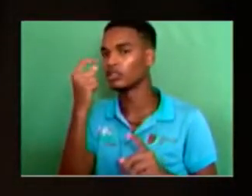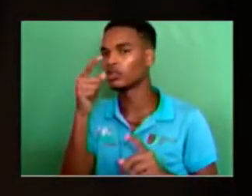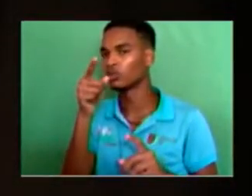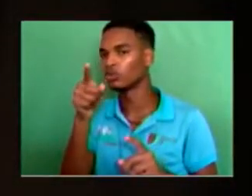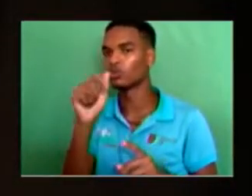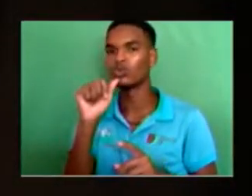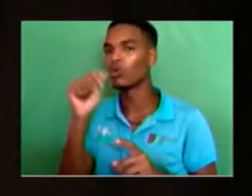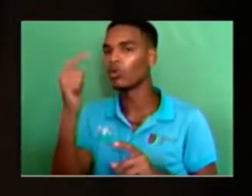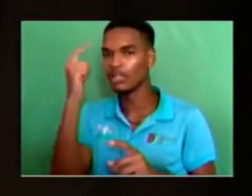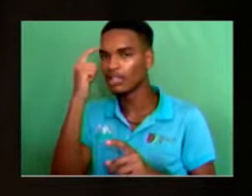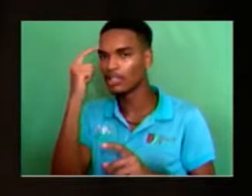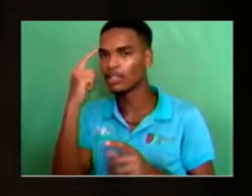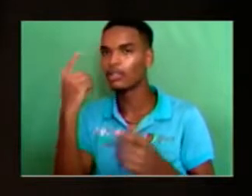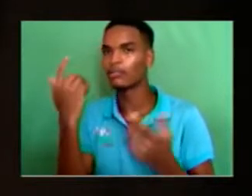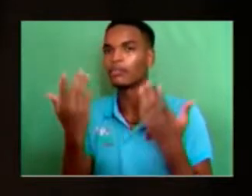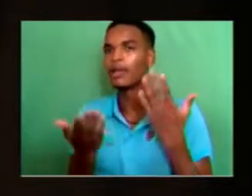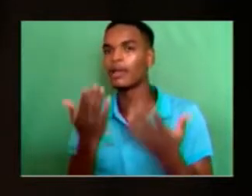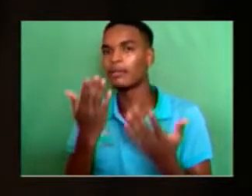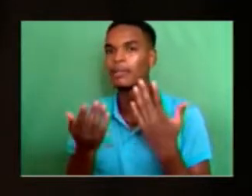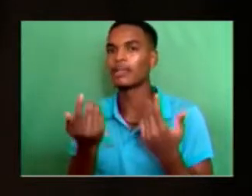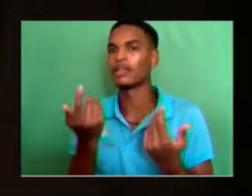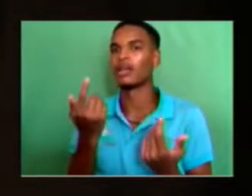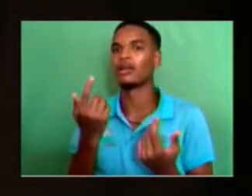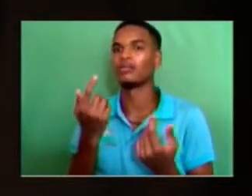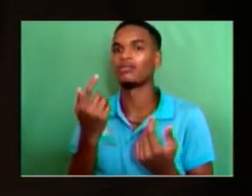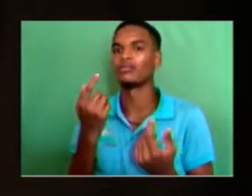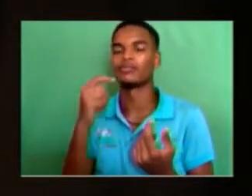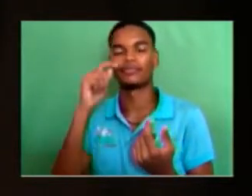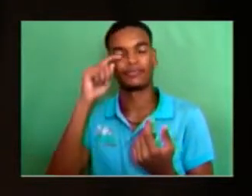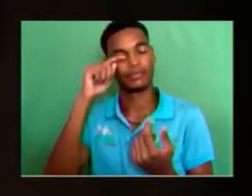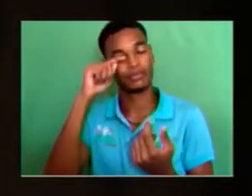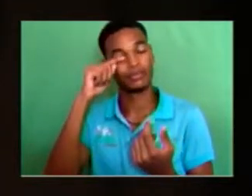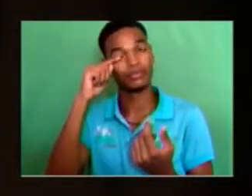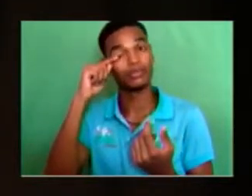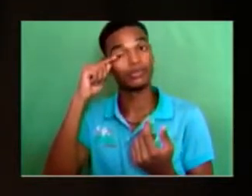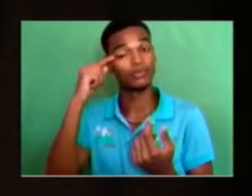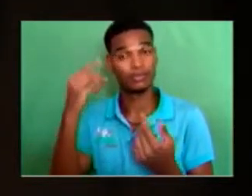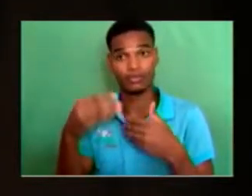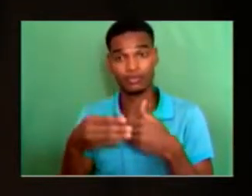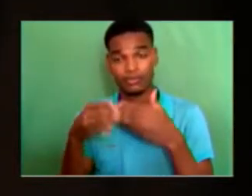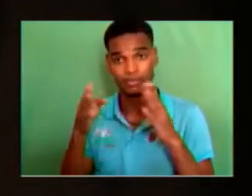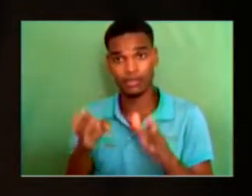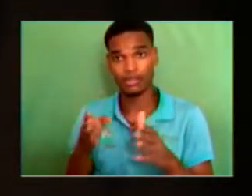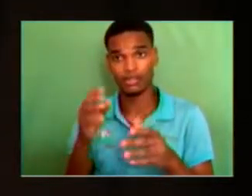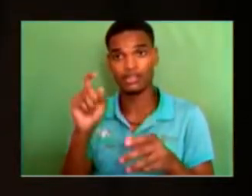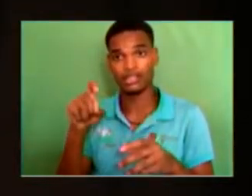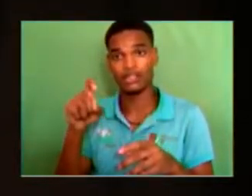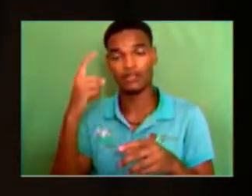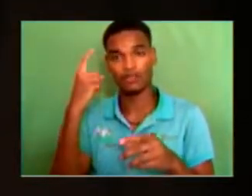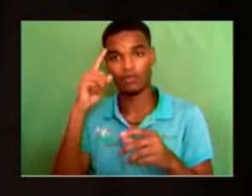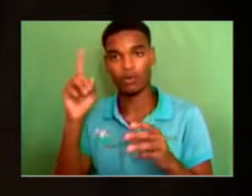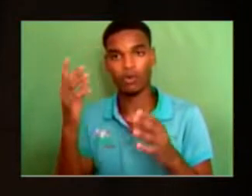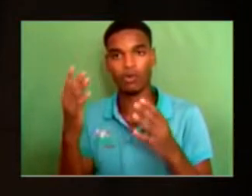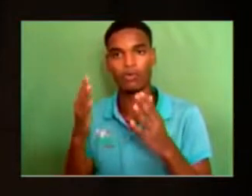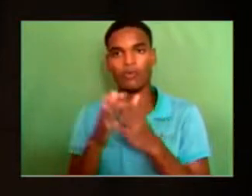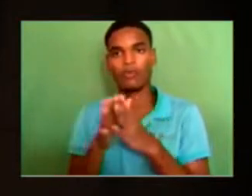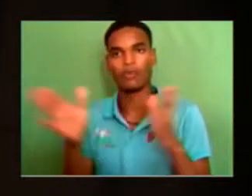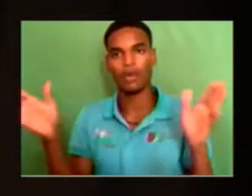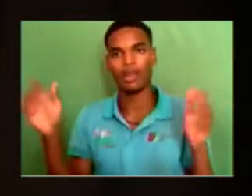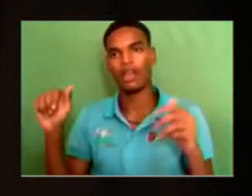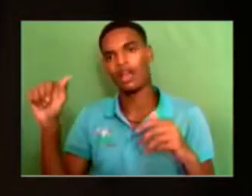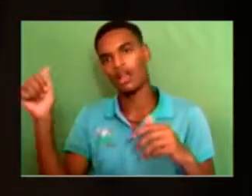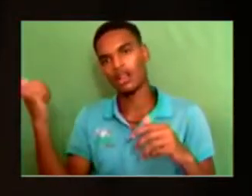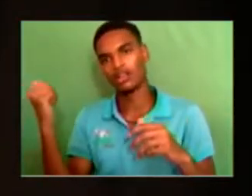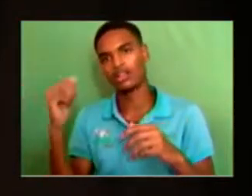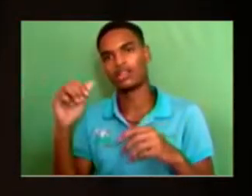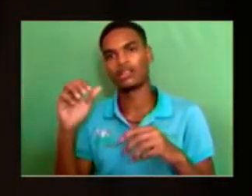a definition of the box that is needed for the wider industry. That Jamaica could